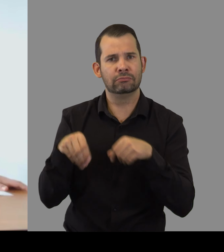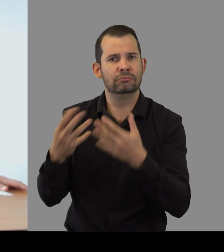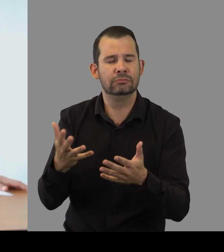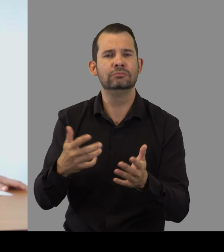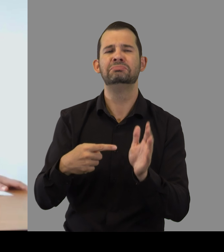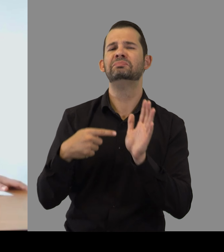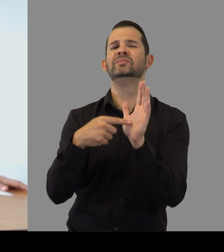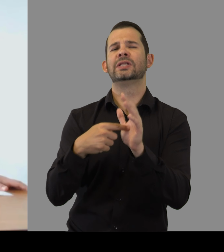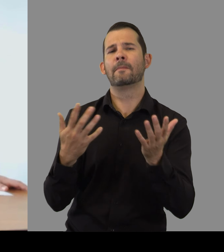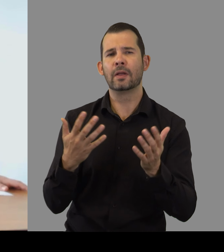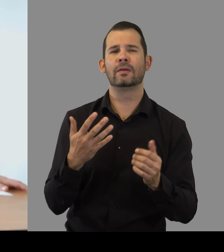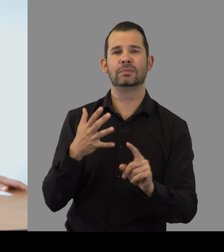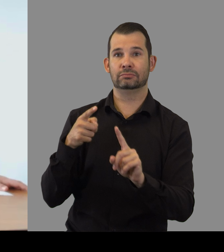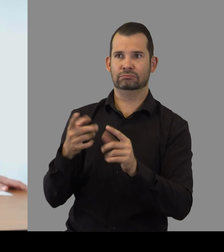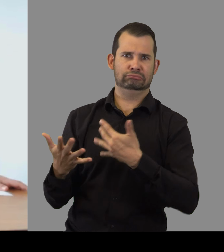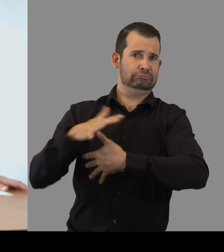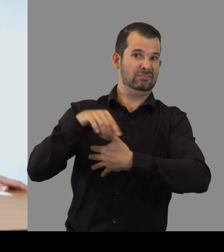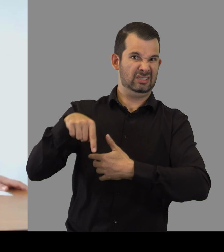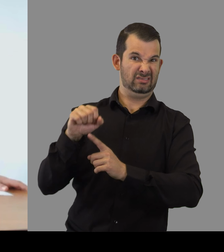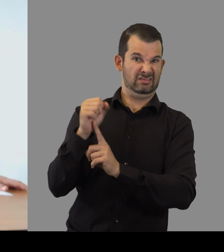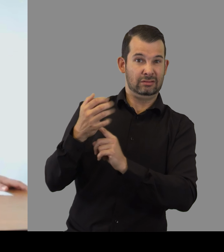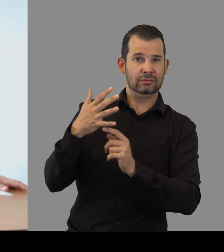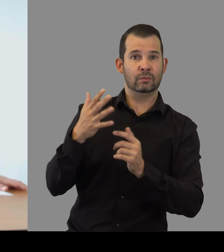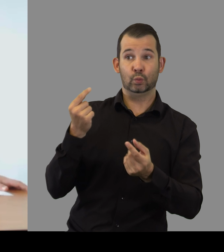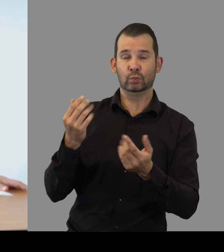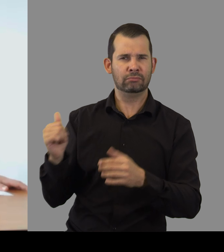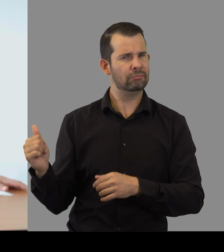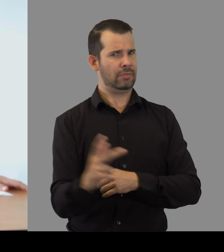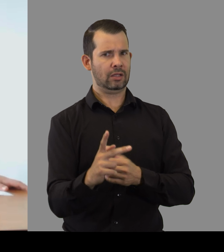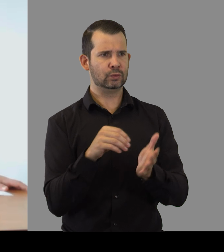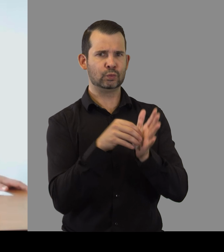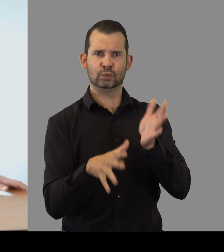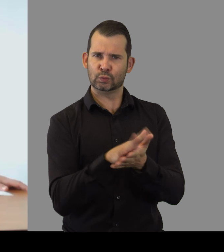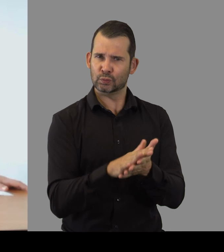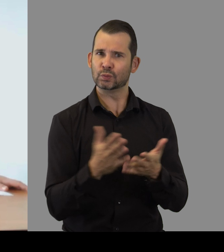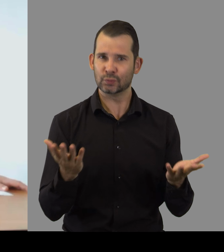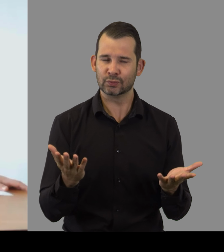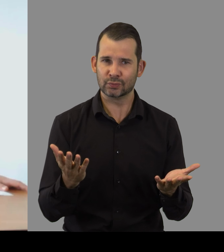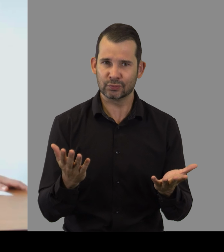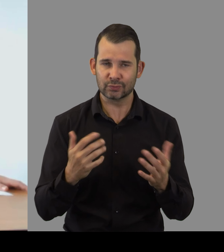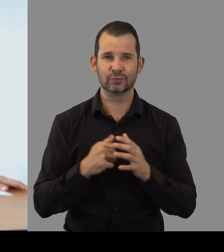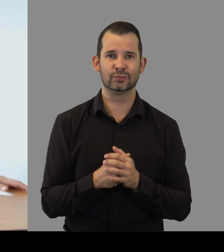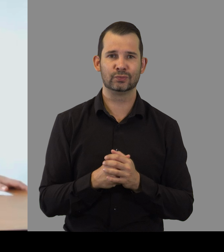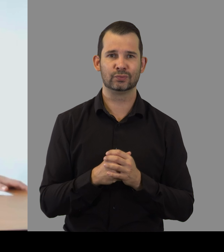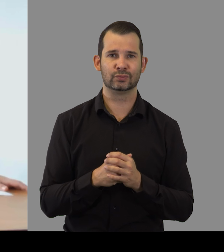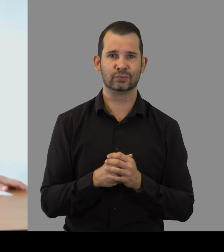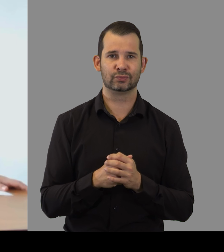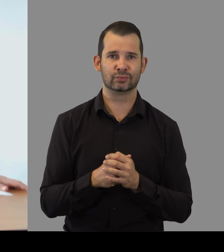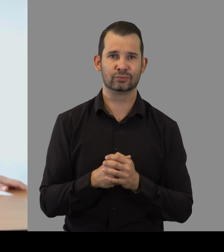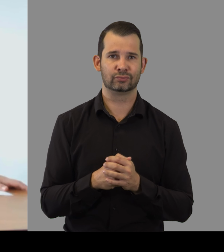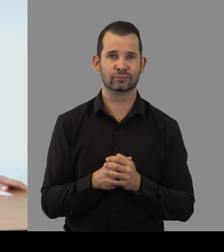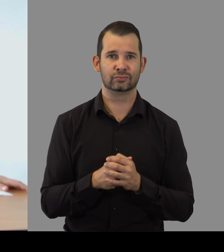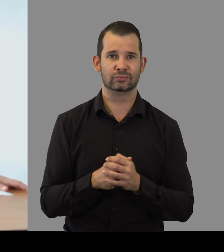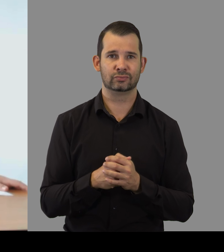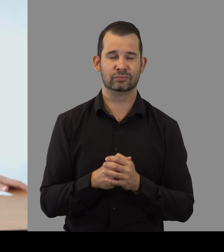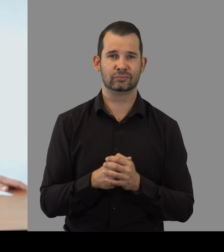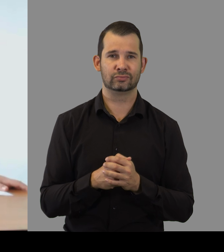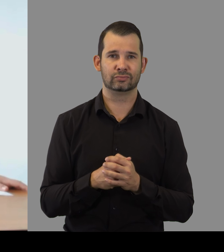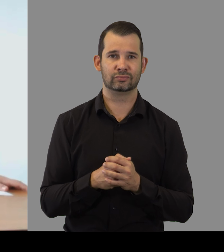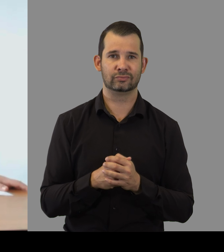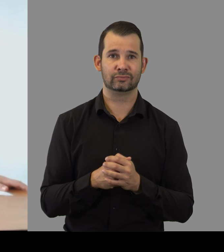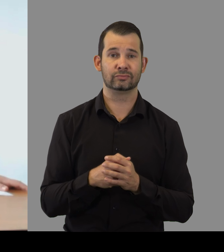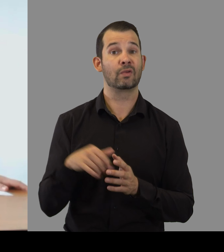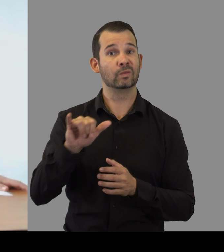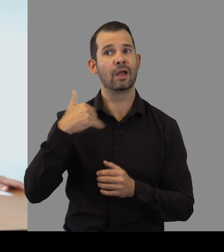Non-monetary remedies could also be provided, which, for example, the main one in this case would be putting the student back into school.